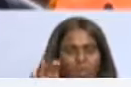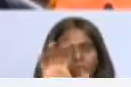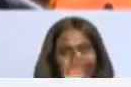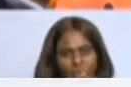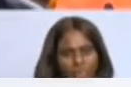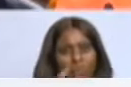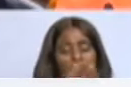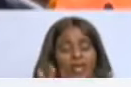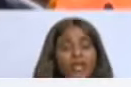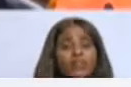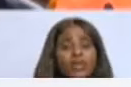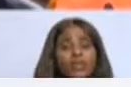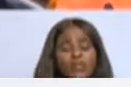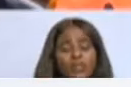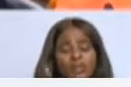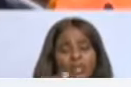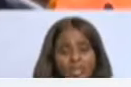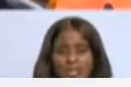important.